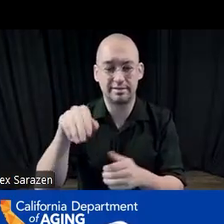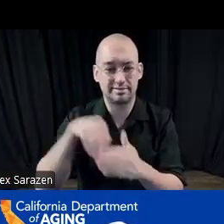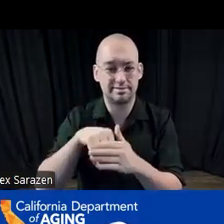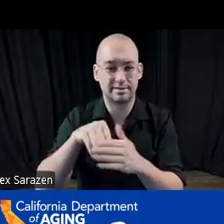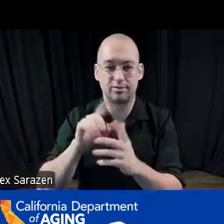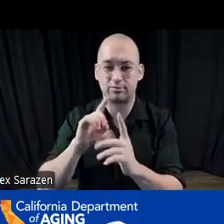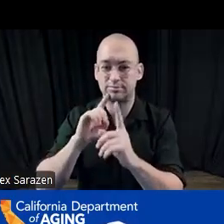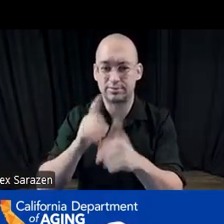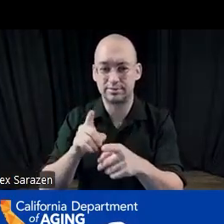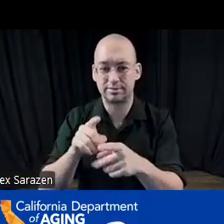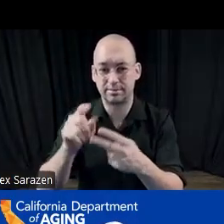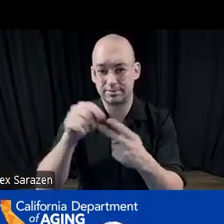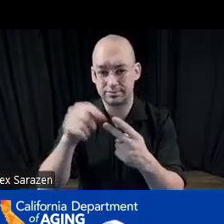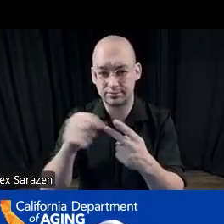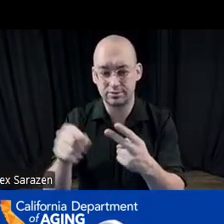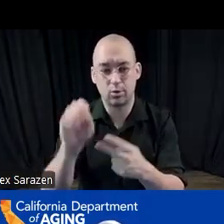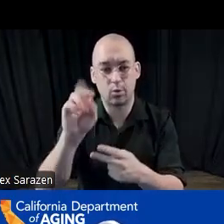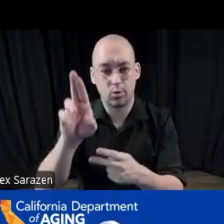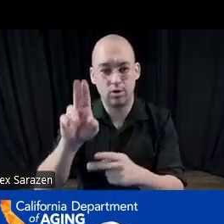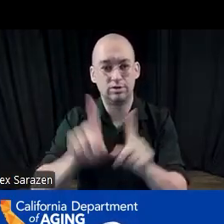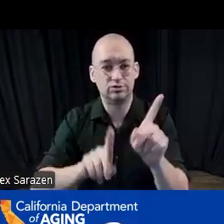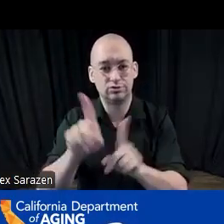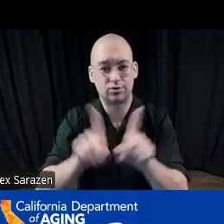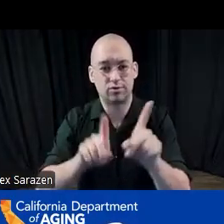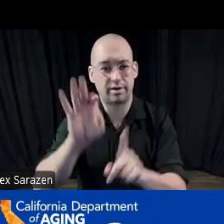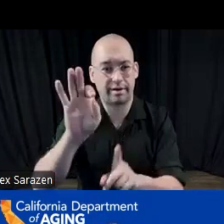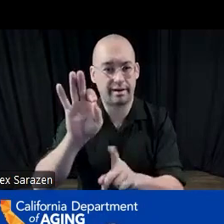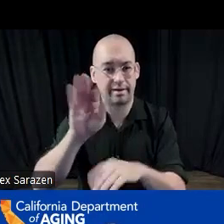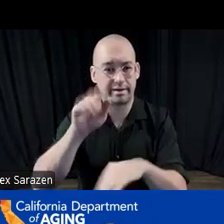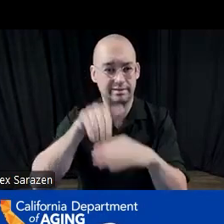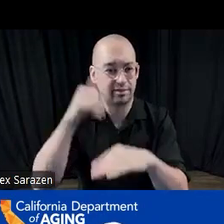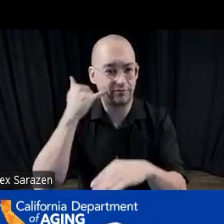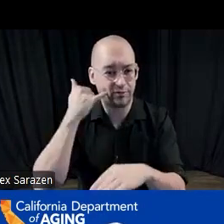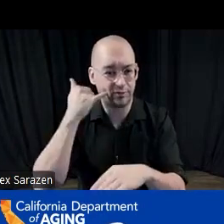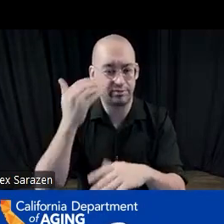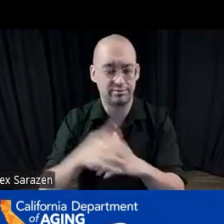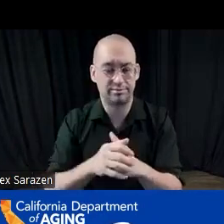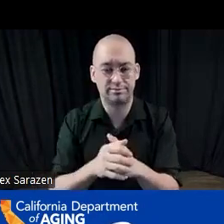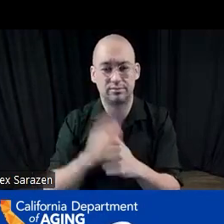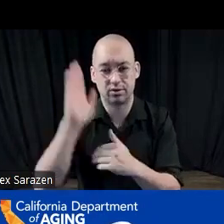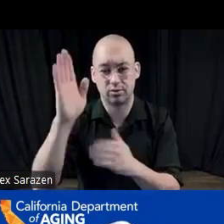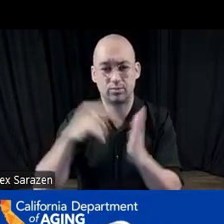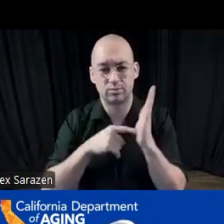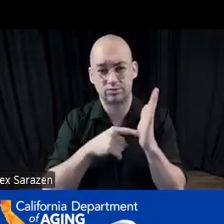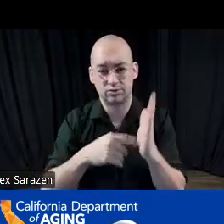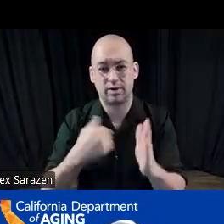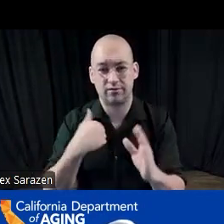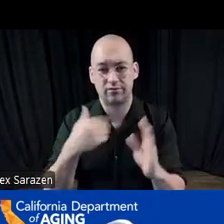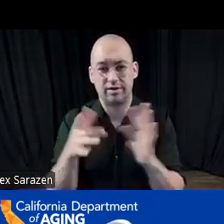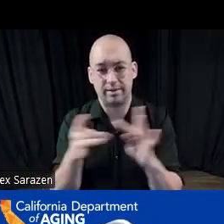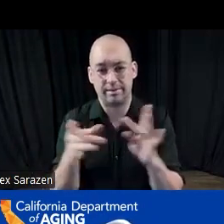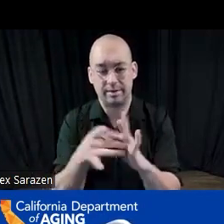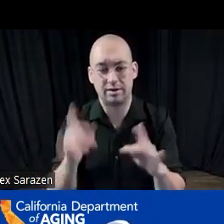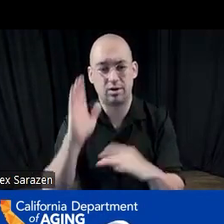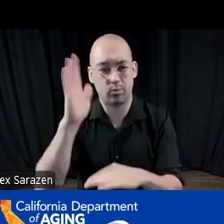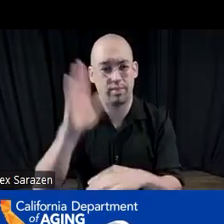or press *9 on your phone dial. And that will indicate that you have a comment, and we will unmute your